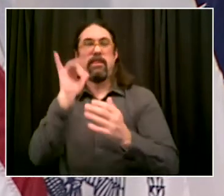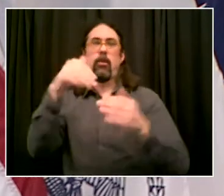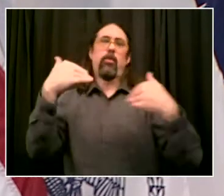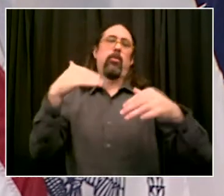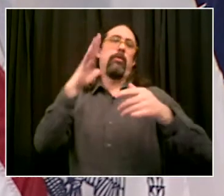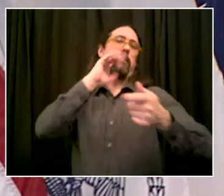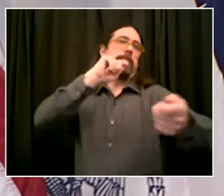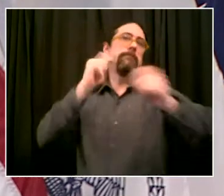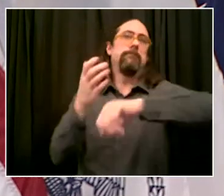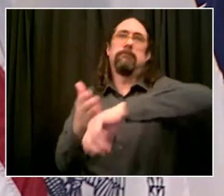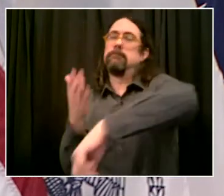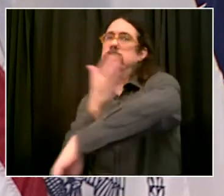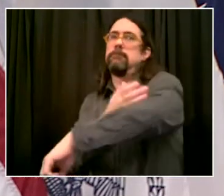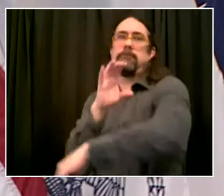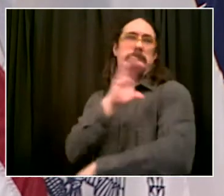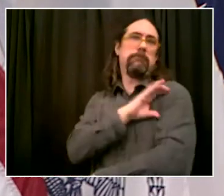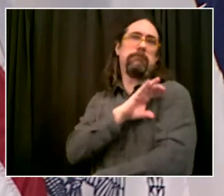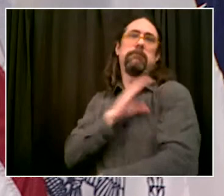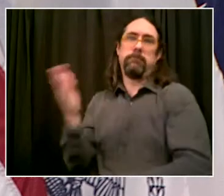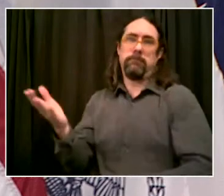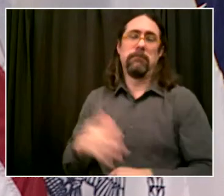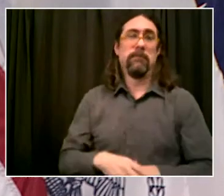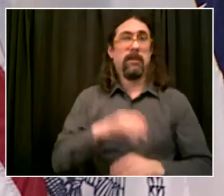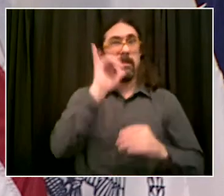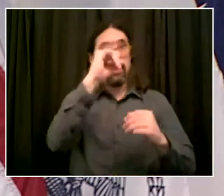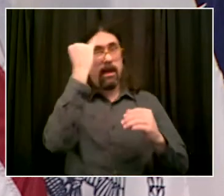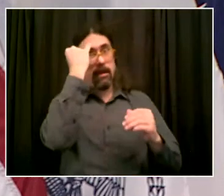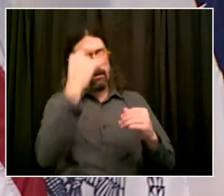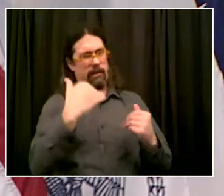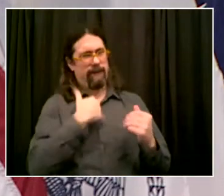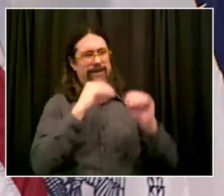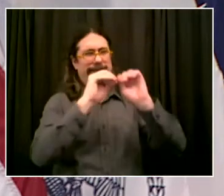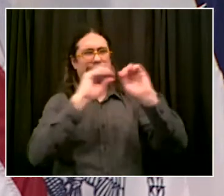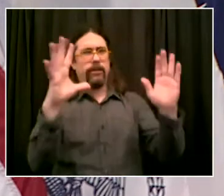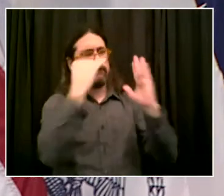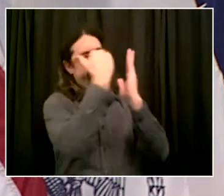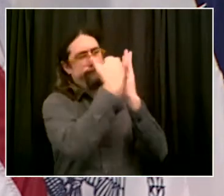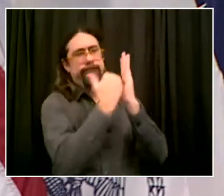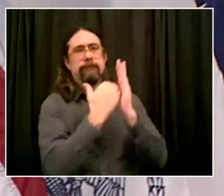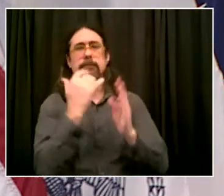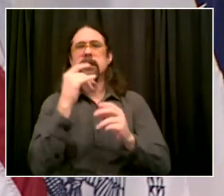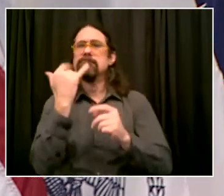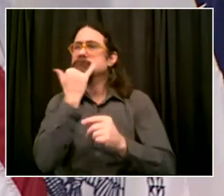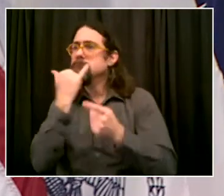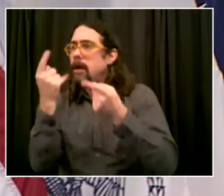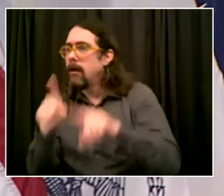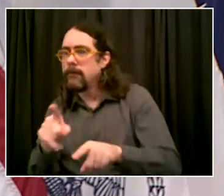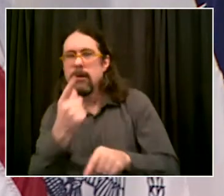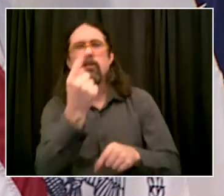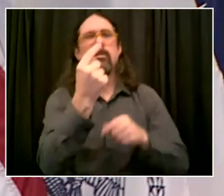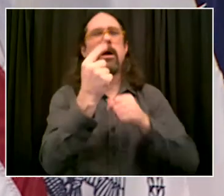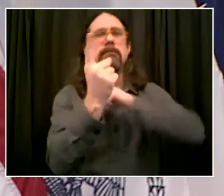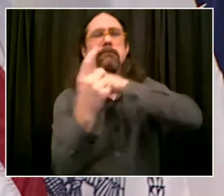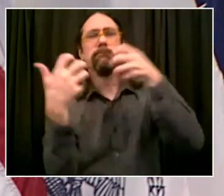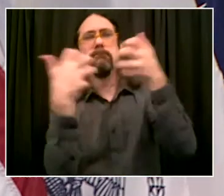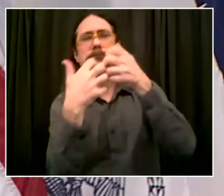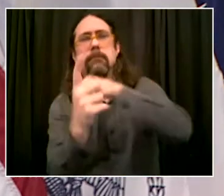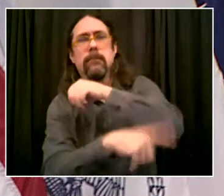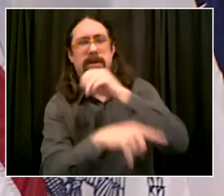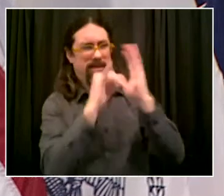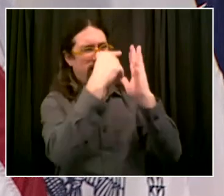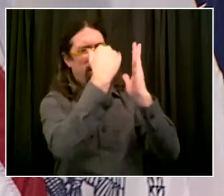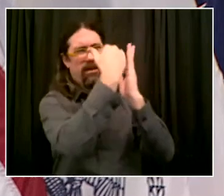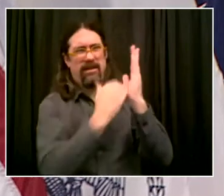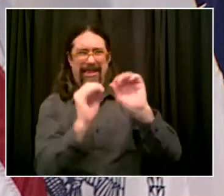been talking about at the local level, never happened before in the history of New York City or NYPD. It's happening now. New York City is